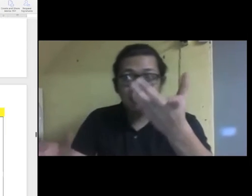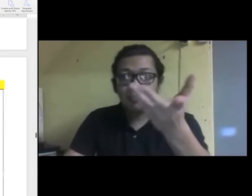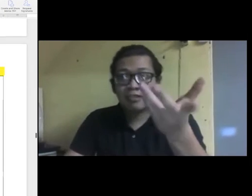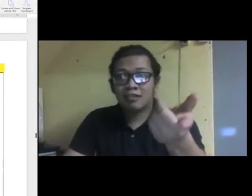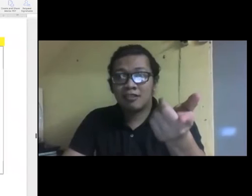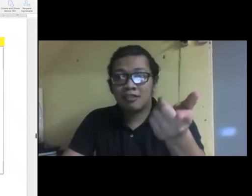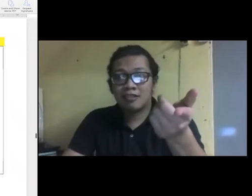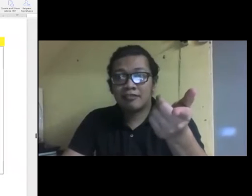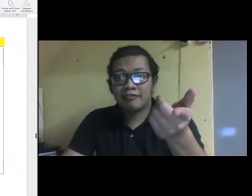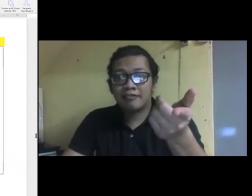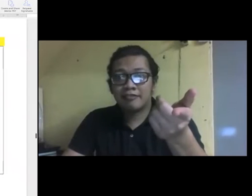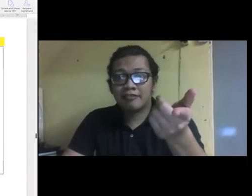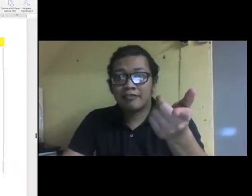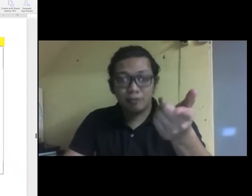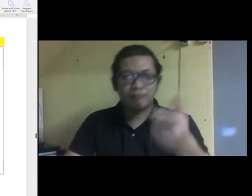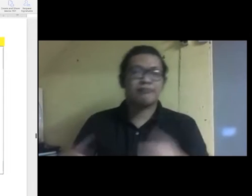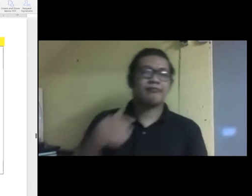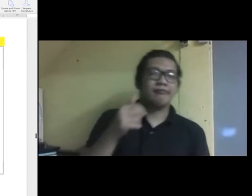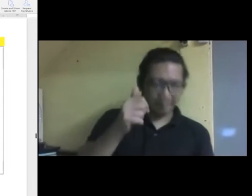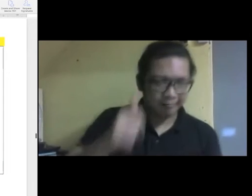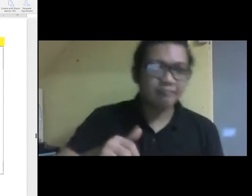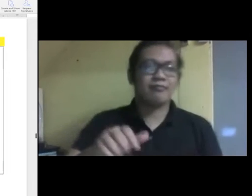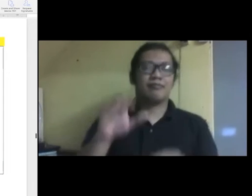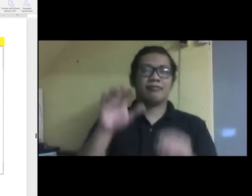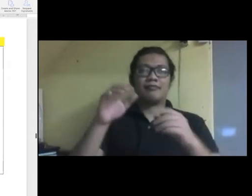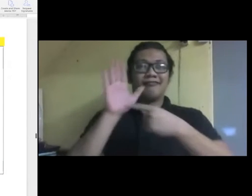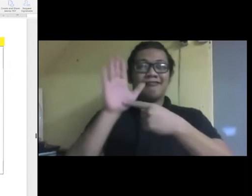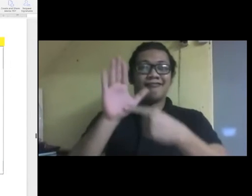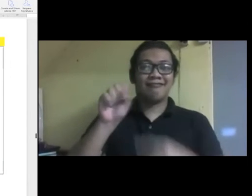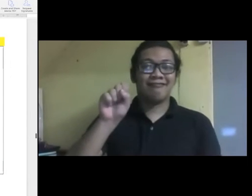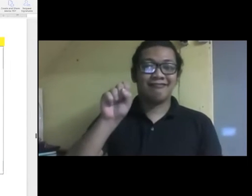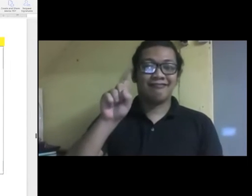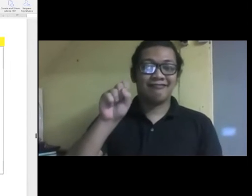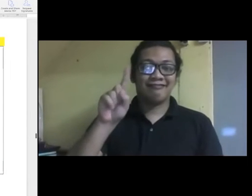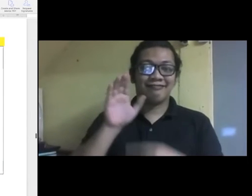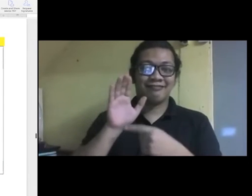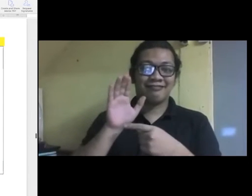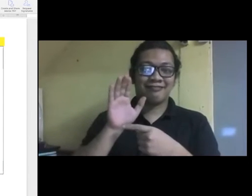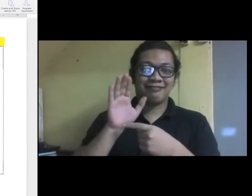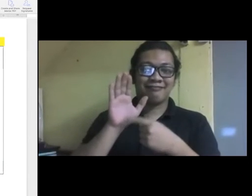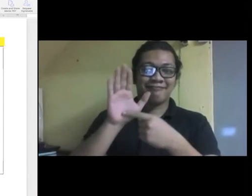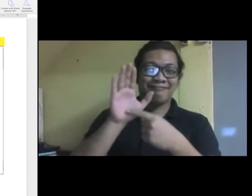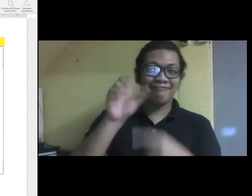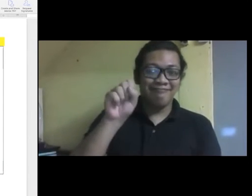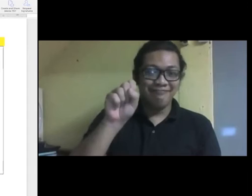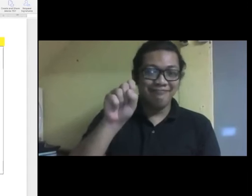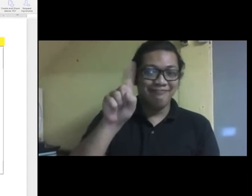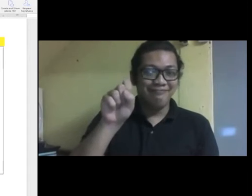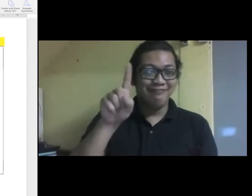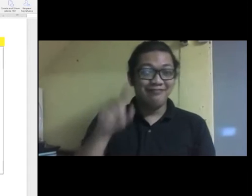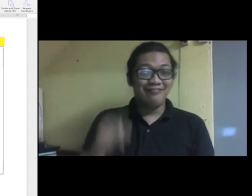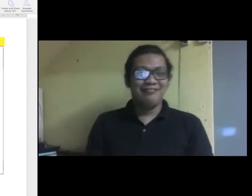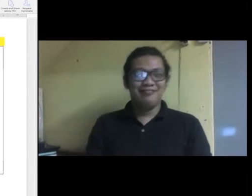This is Nat. Okay. Nat is saying, is there anyone else that wants to comment? No? Okay, I'll just go ahead then.